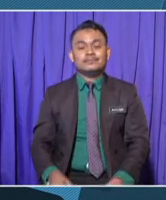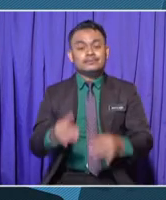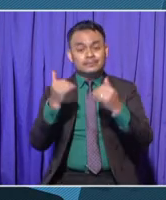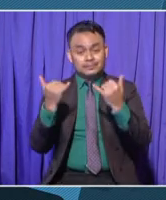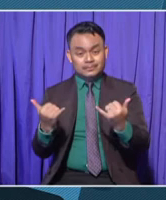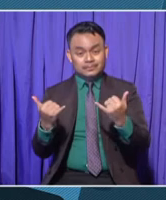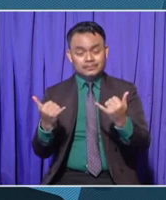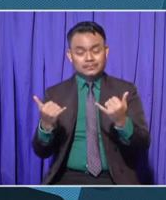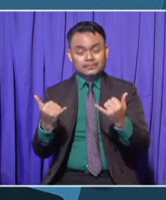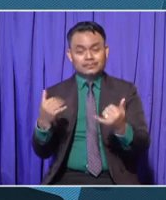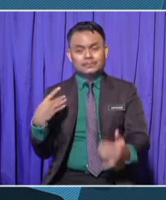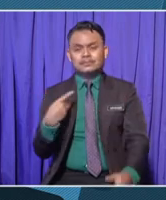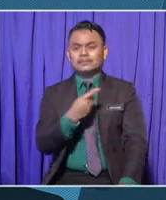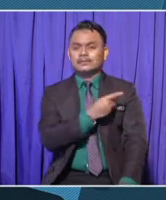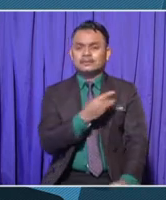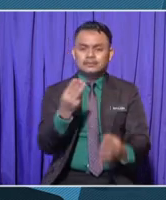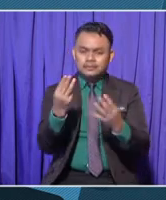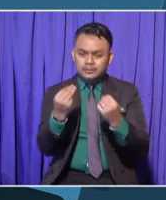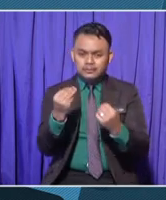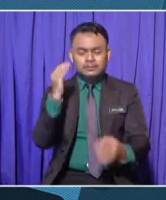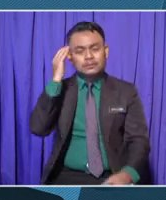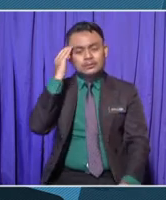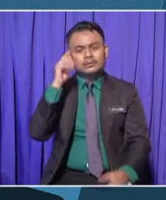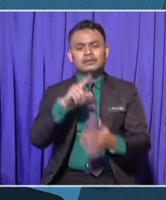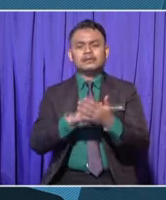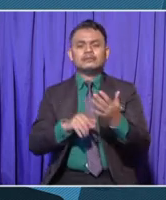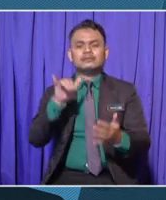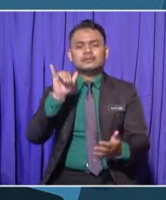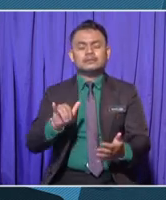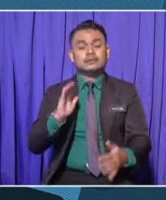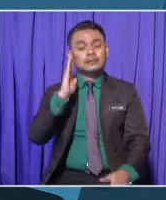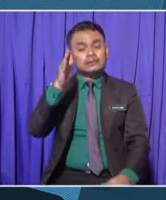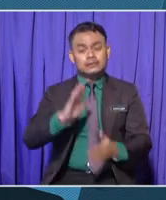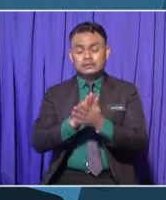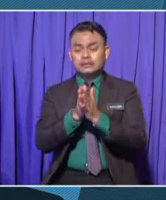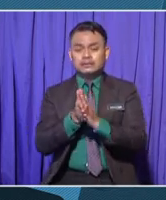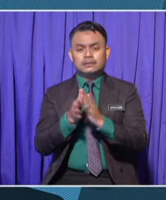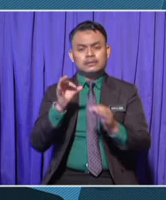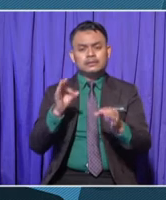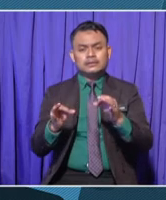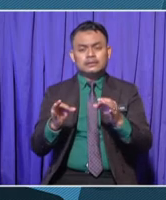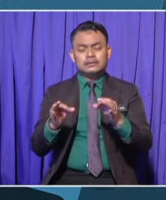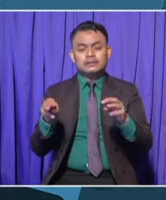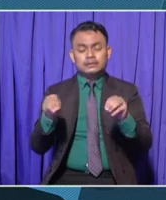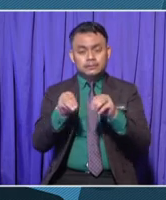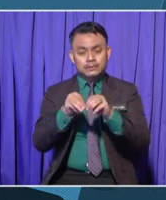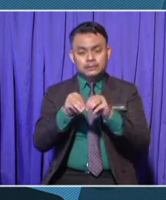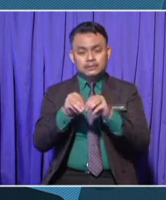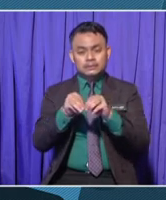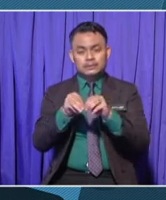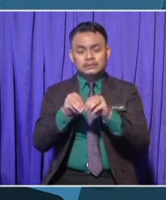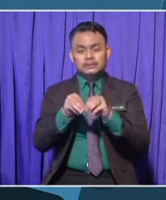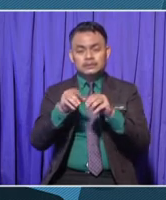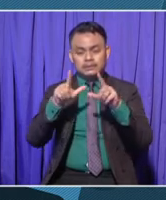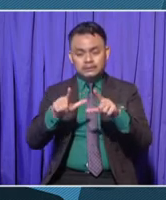Now, we want to know what will happen if the magnets are brought closer to